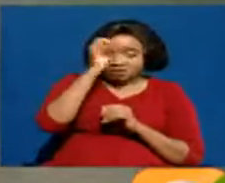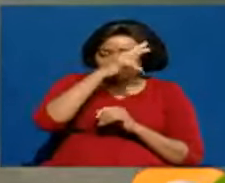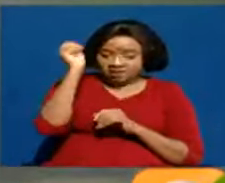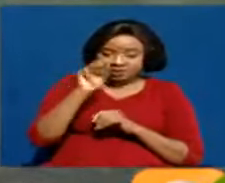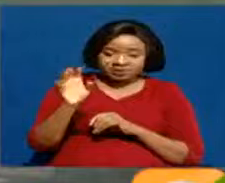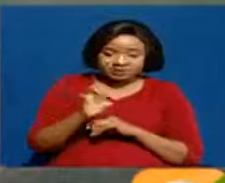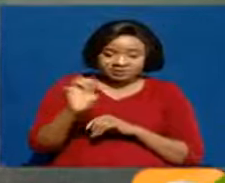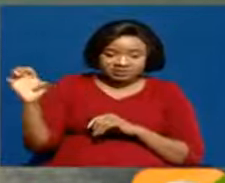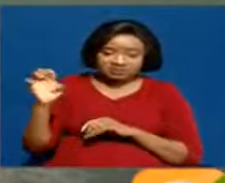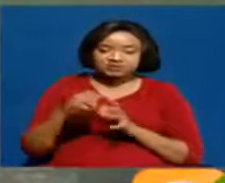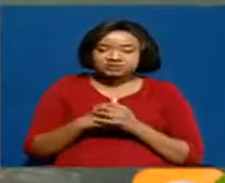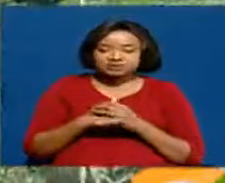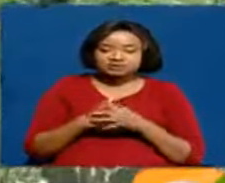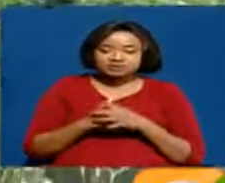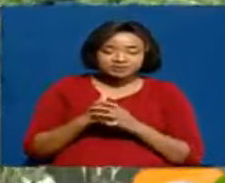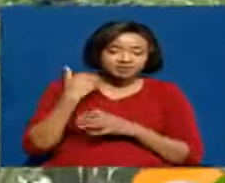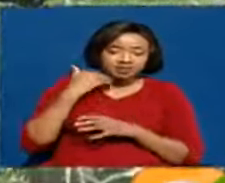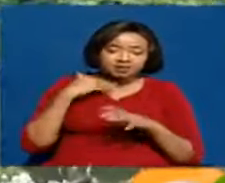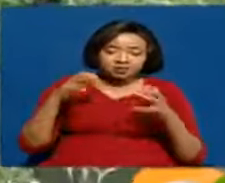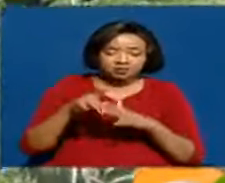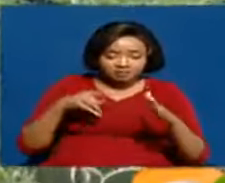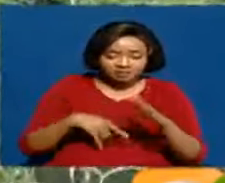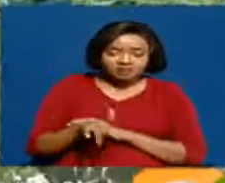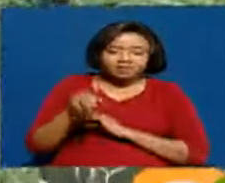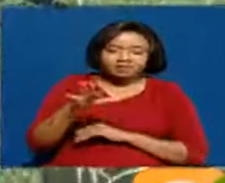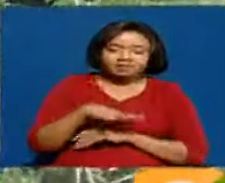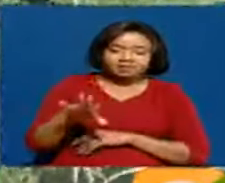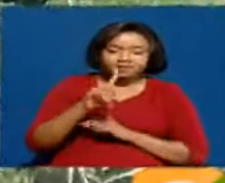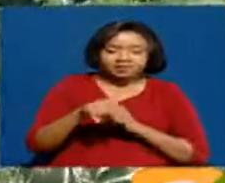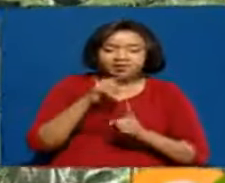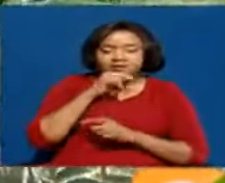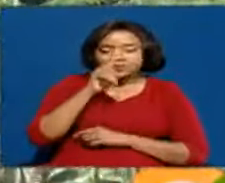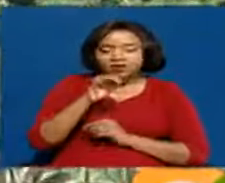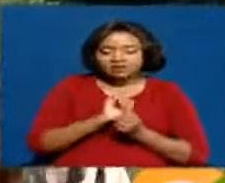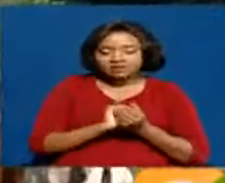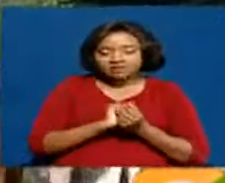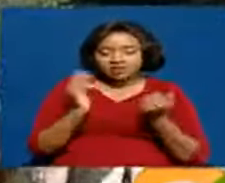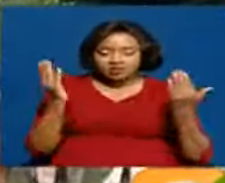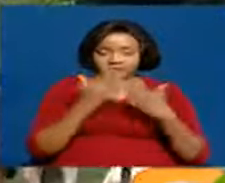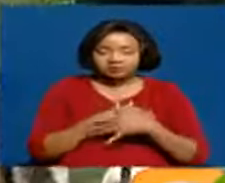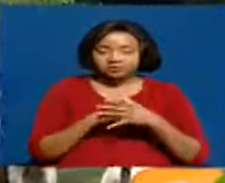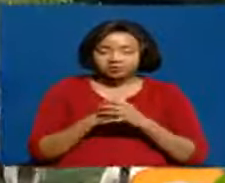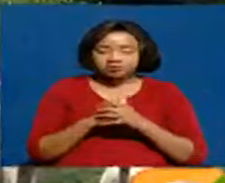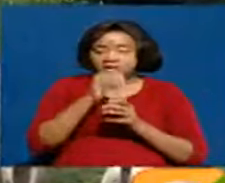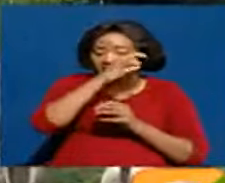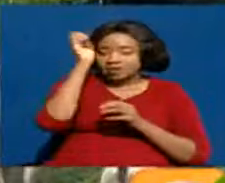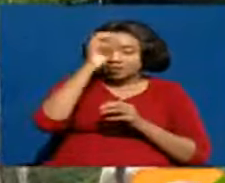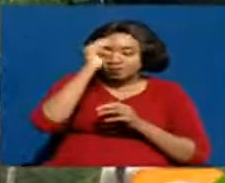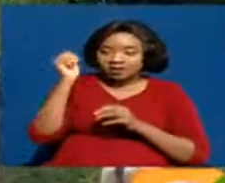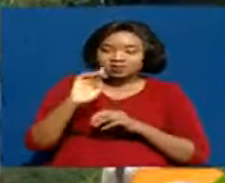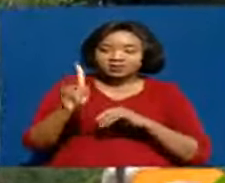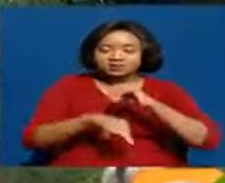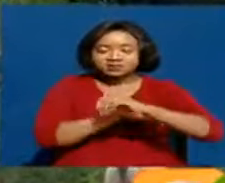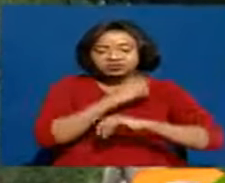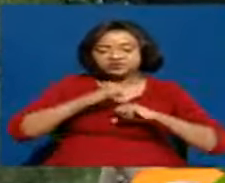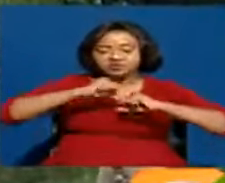Marakwet County, after bandits invaded the area and killed a man Friday night. According to the Elgeyo Marakwet chief officer